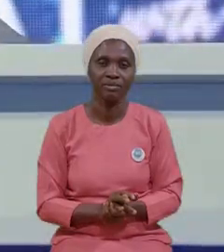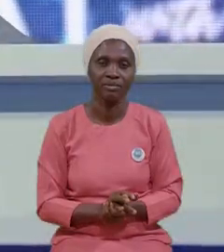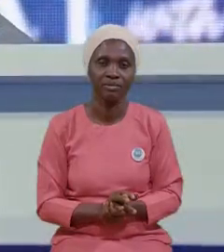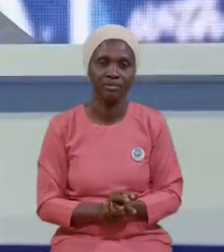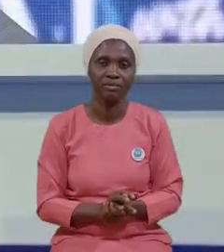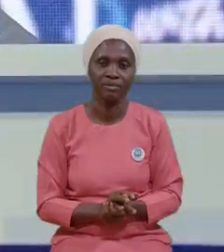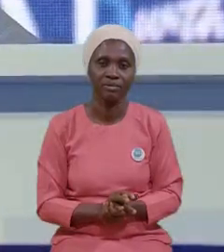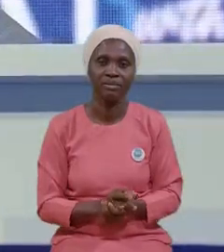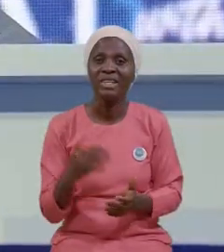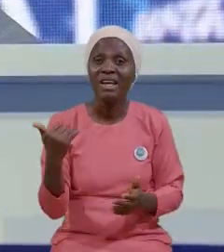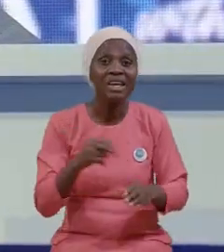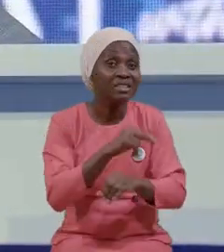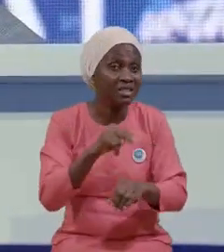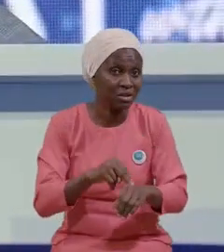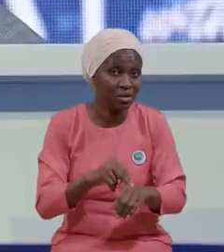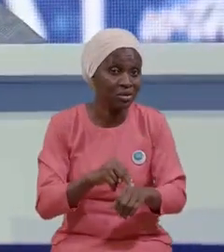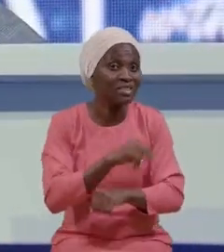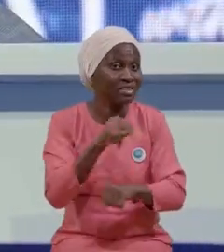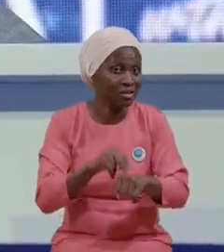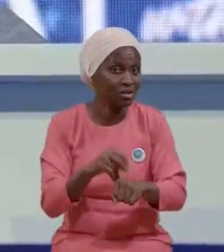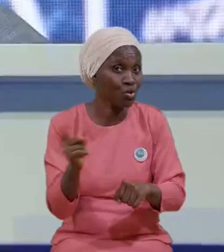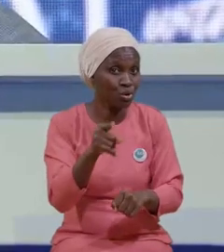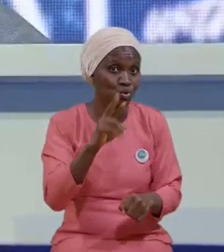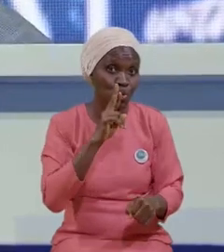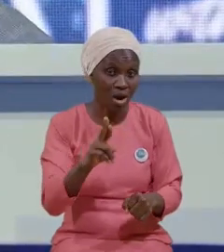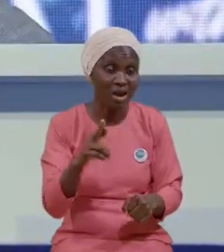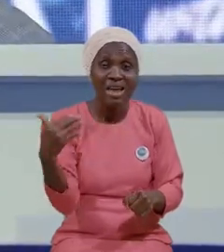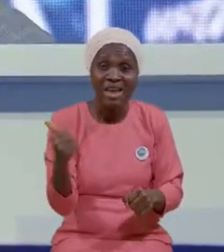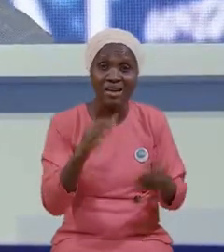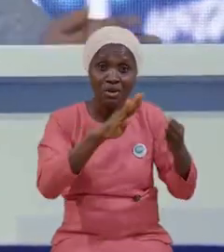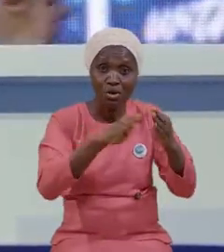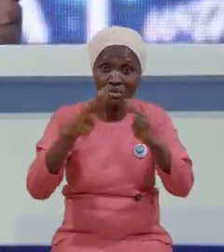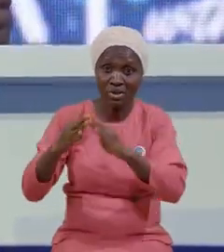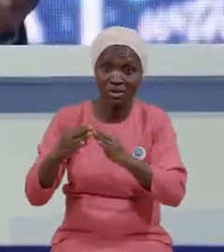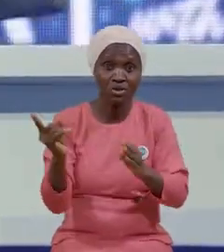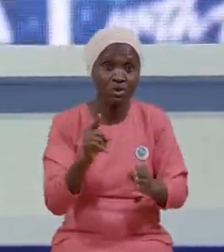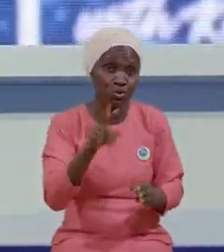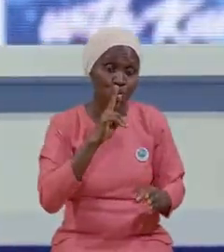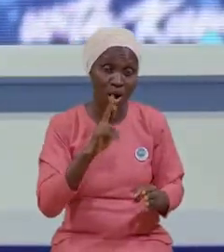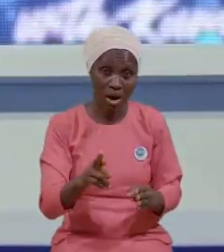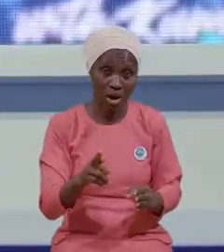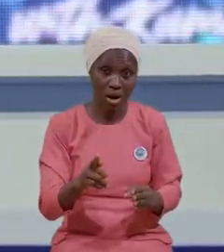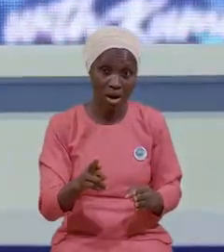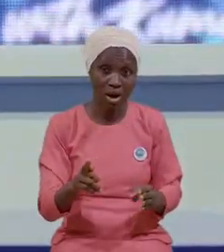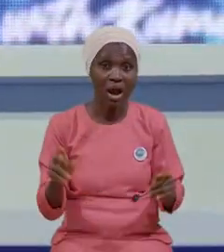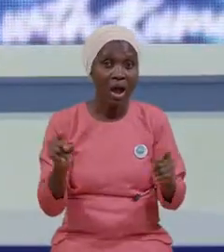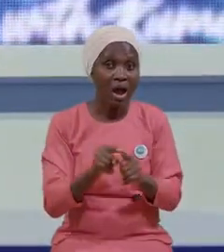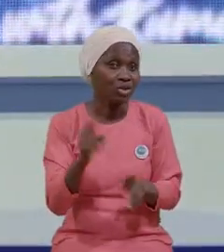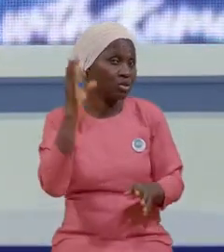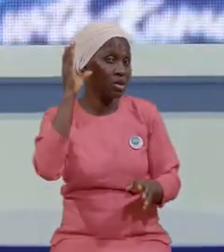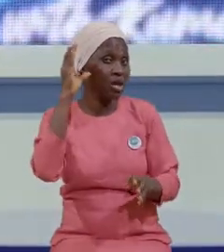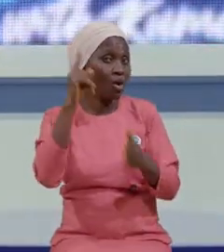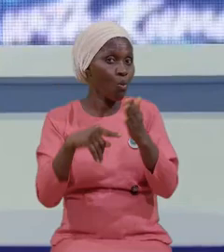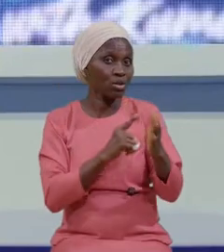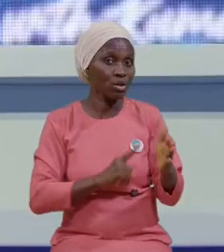Any nation where you are, any community where you are, as you hear what the Lord has